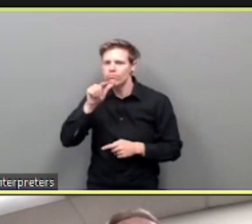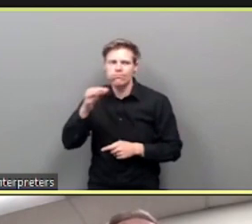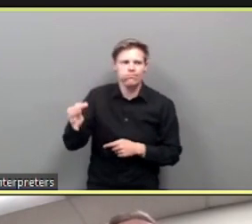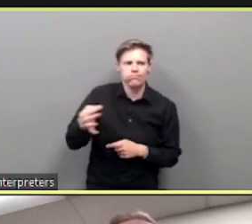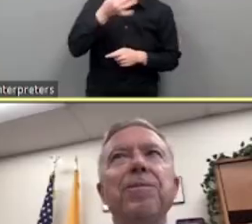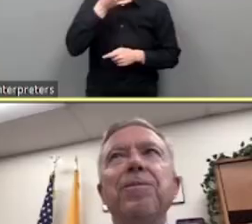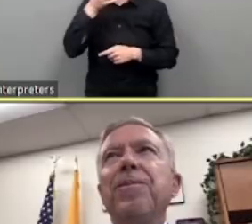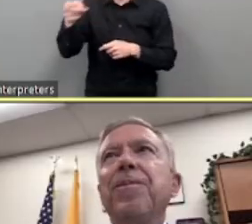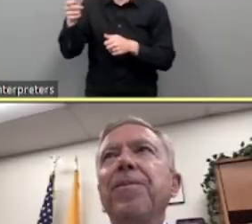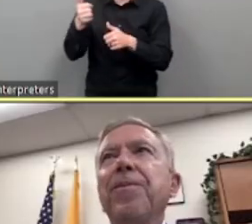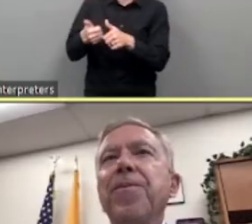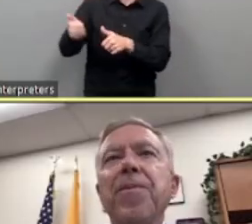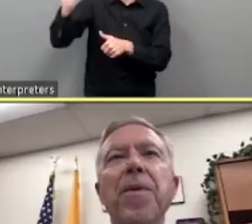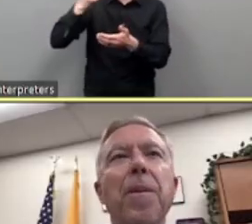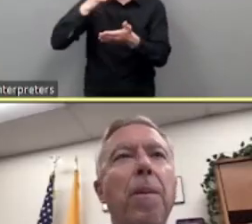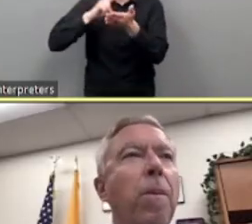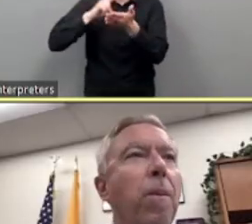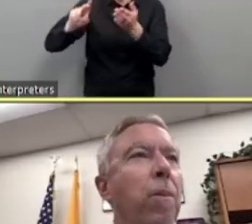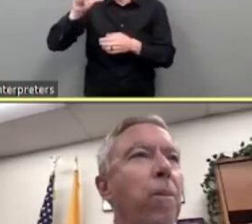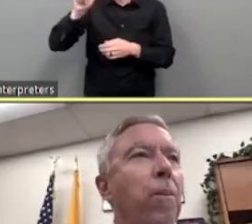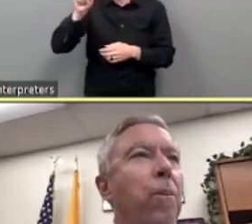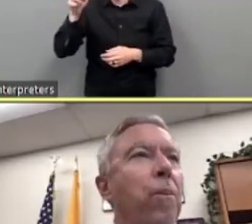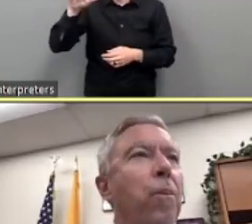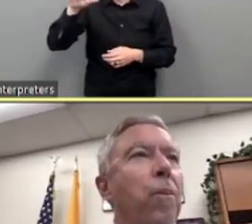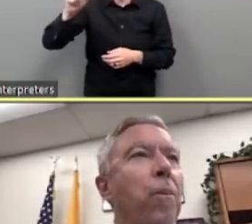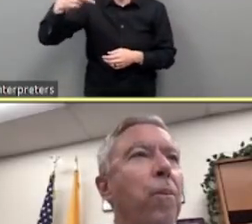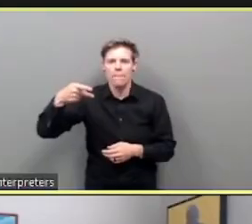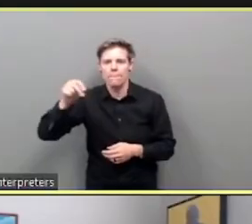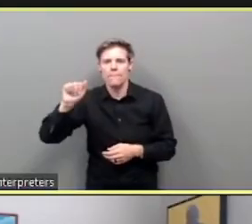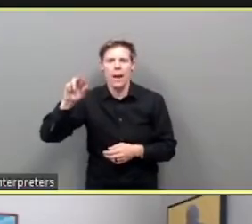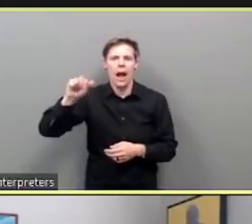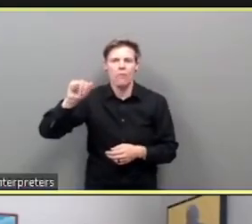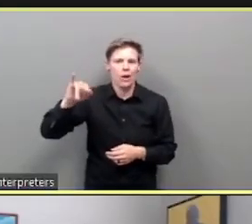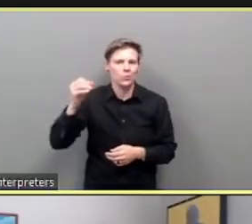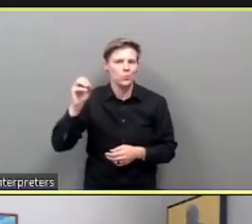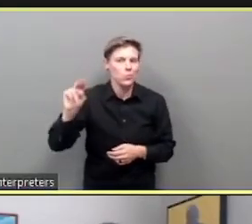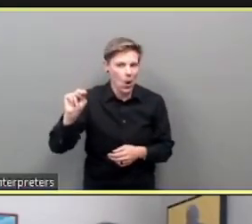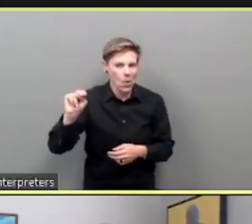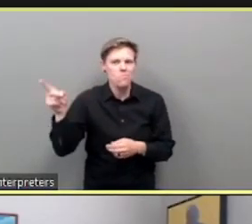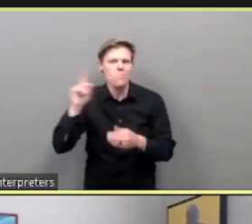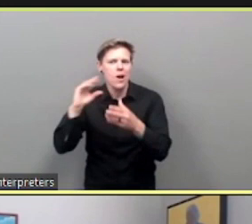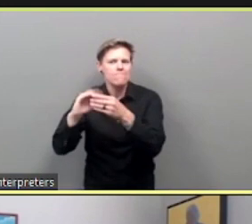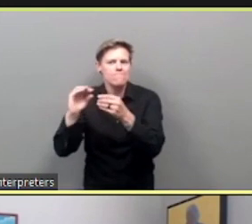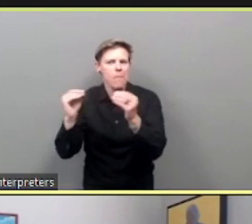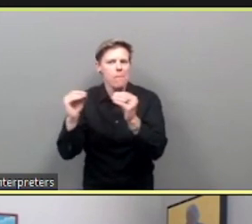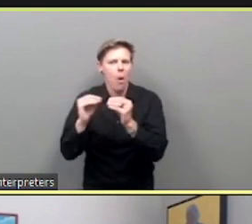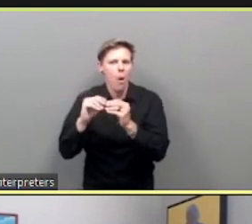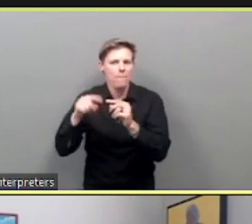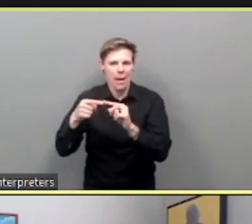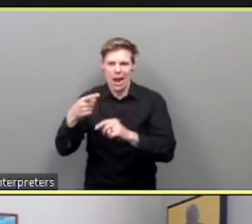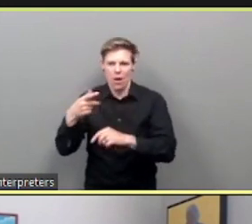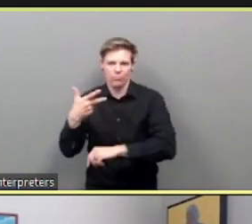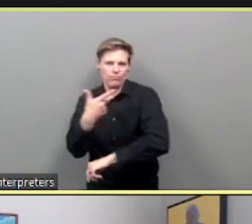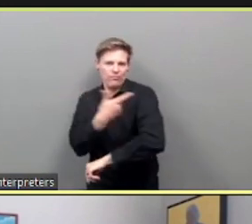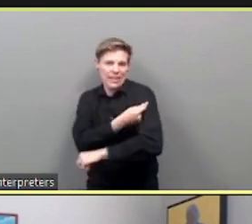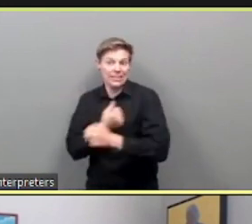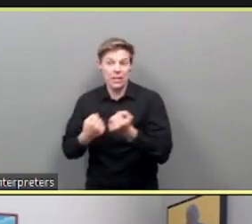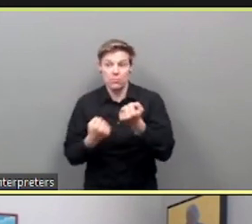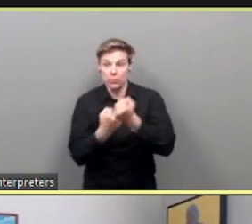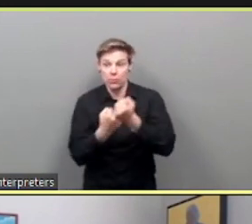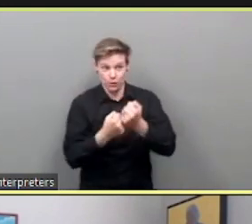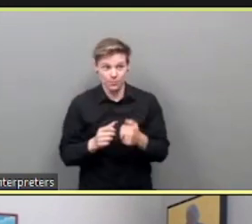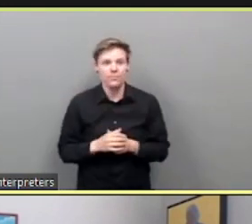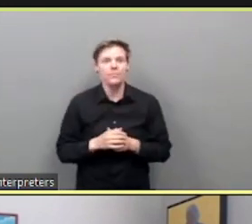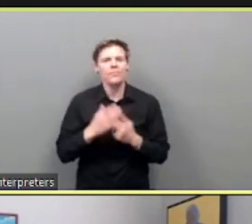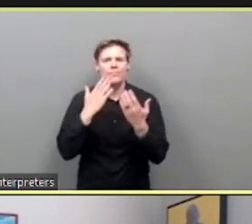Laura Parahome. All right, thank you. Welcome everybody, and thanks for coming on again.